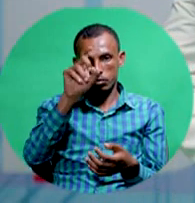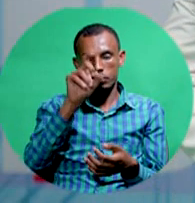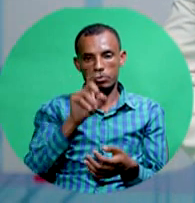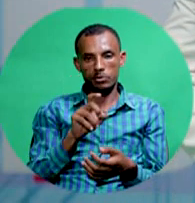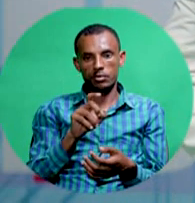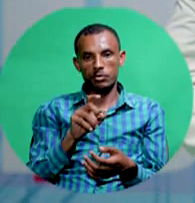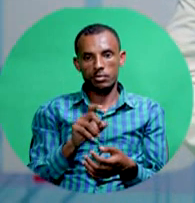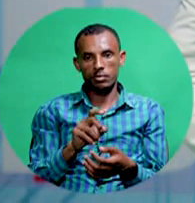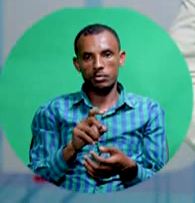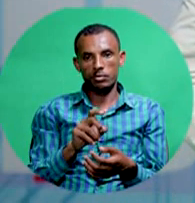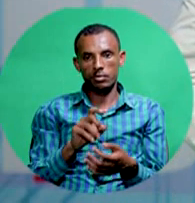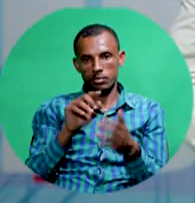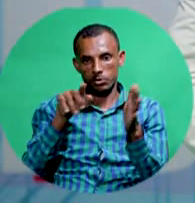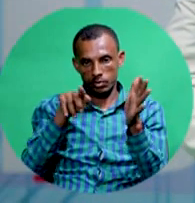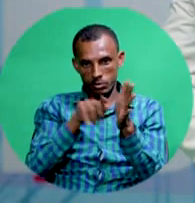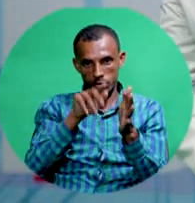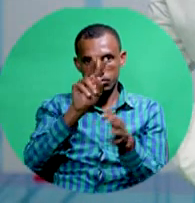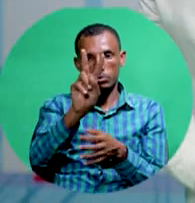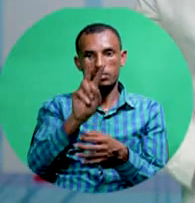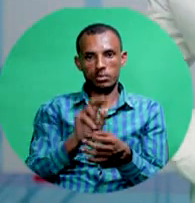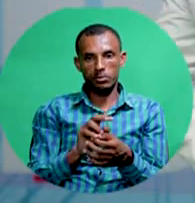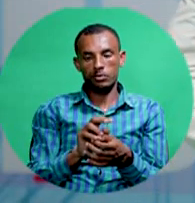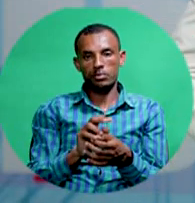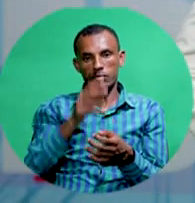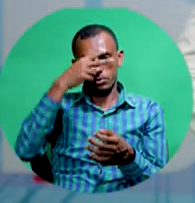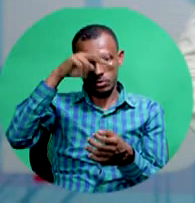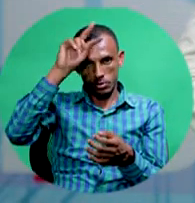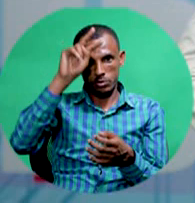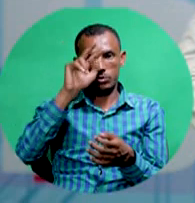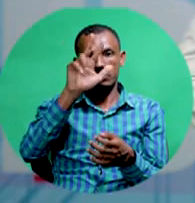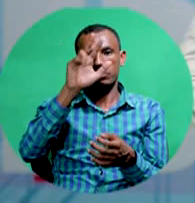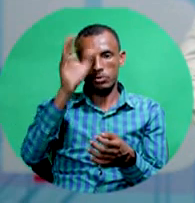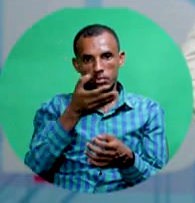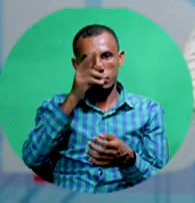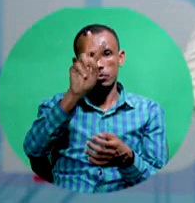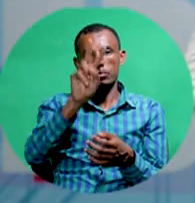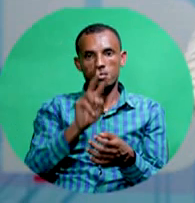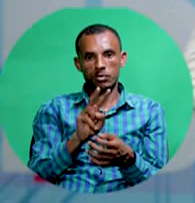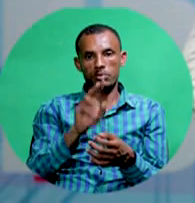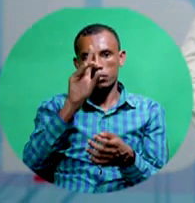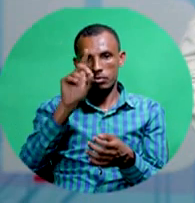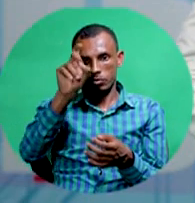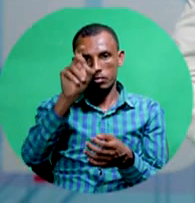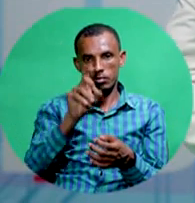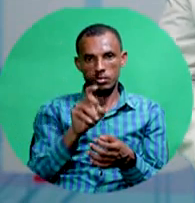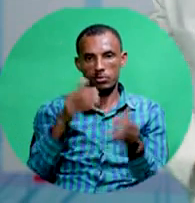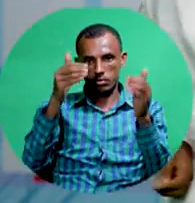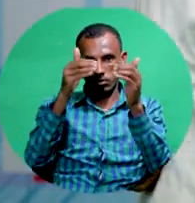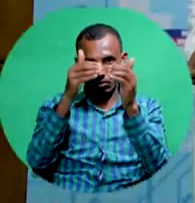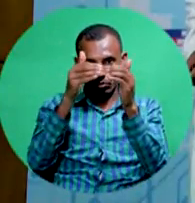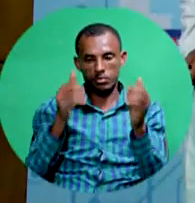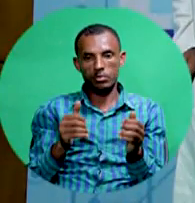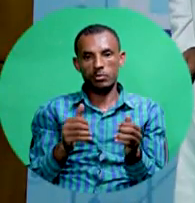3x minus 2 the power of 3 over 2 dx is equal